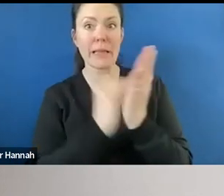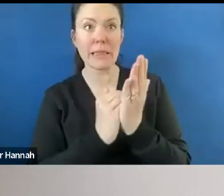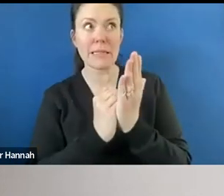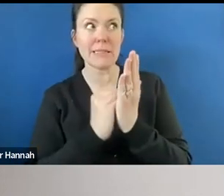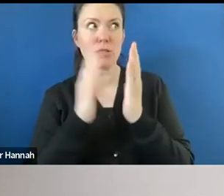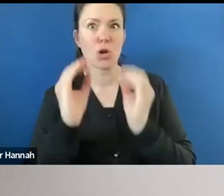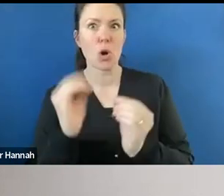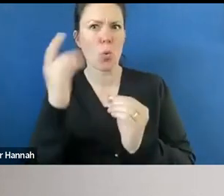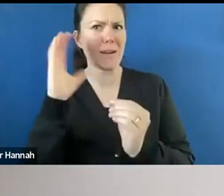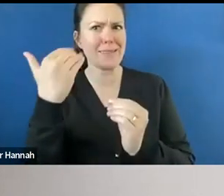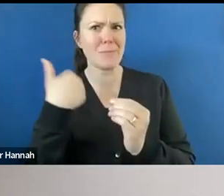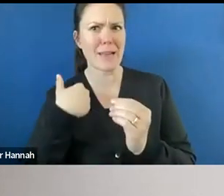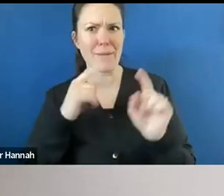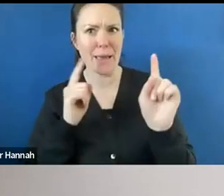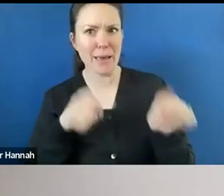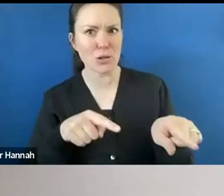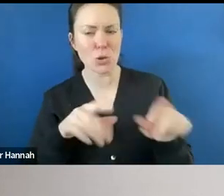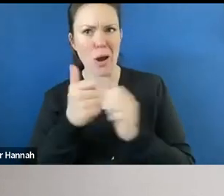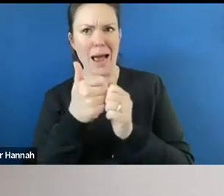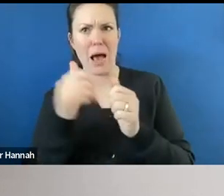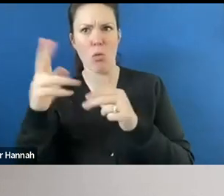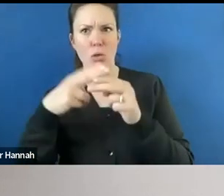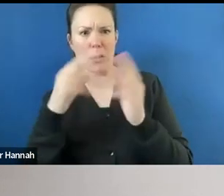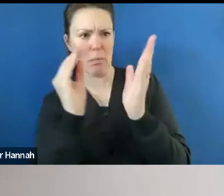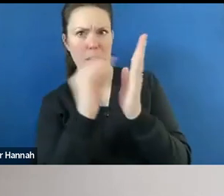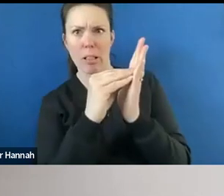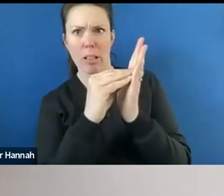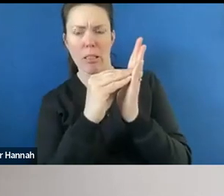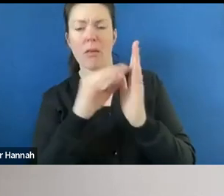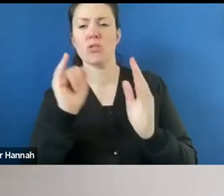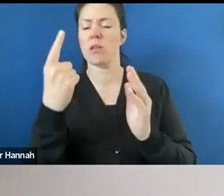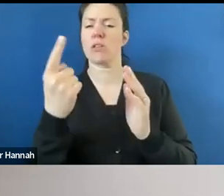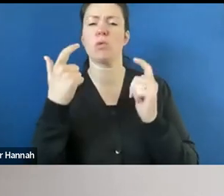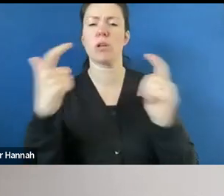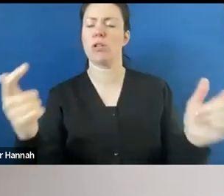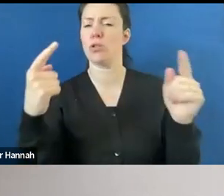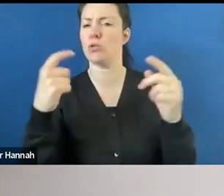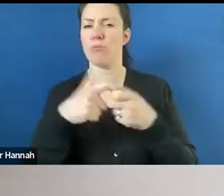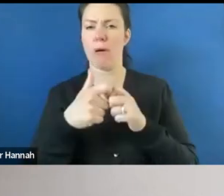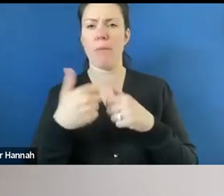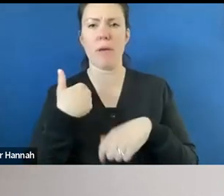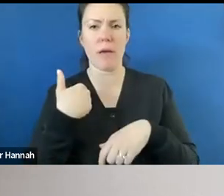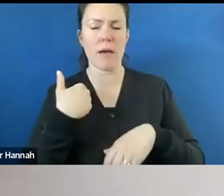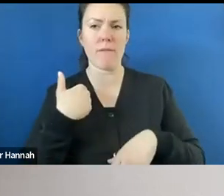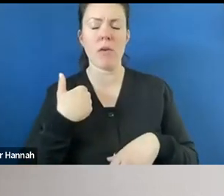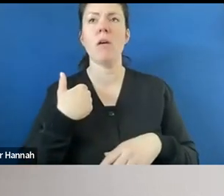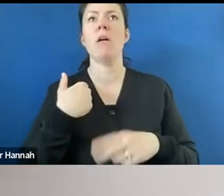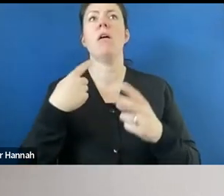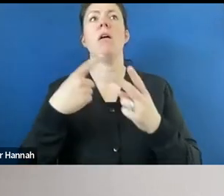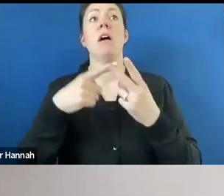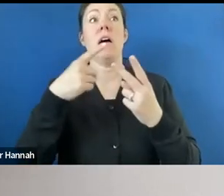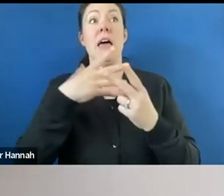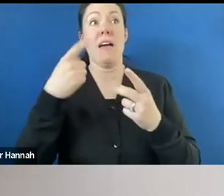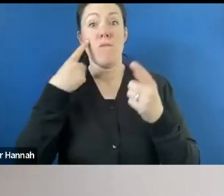answer. So that is one of the biggest gaps that we've got. And then when it comes to reporting,